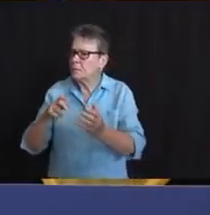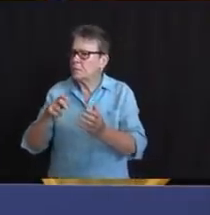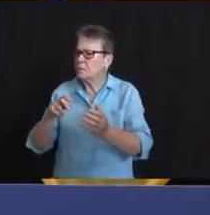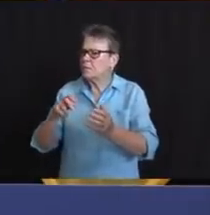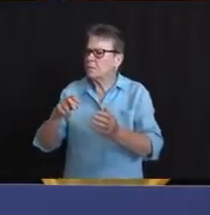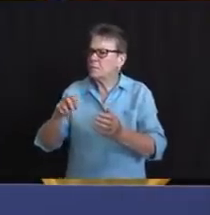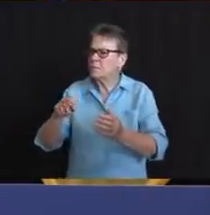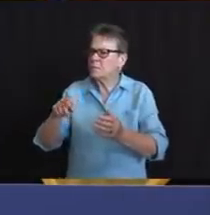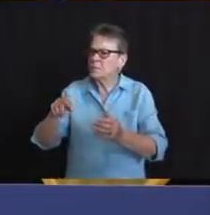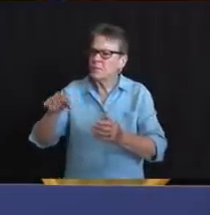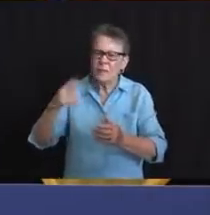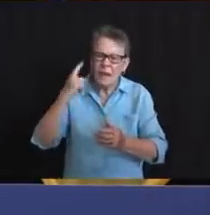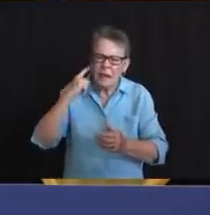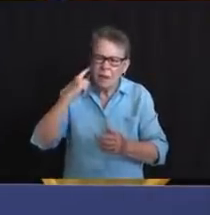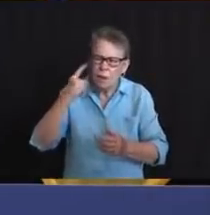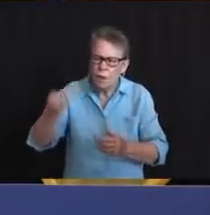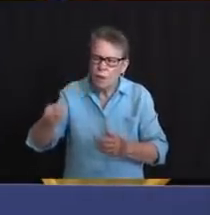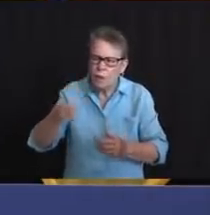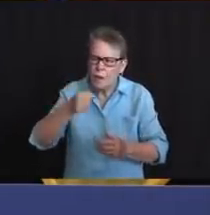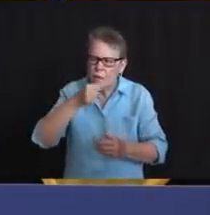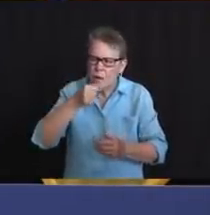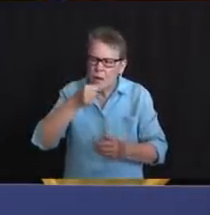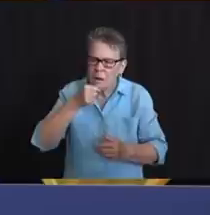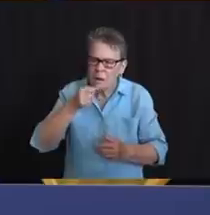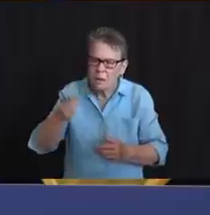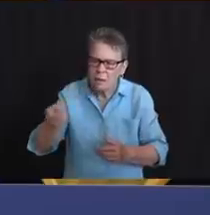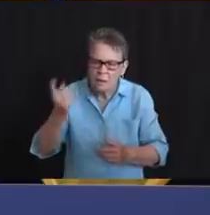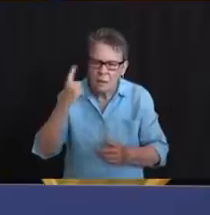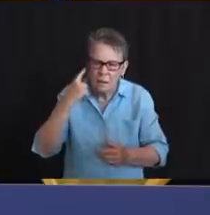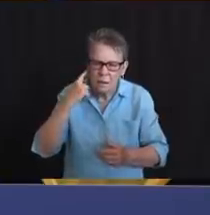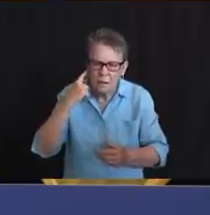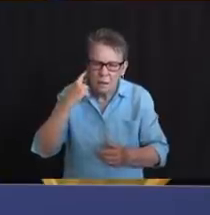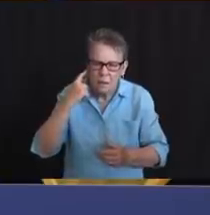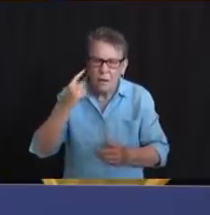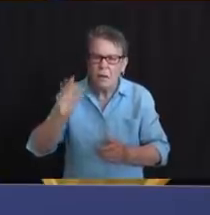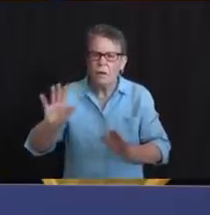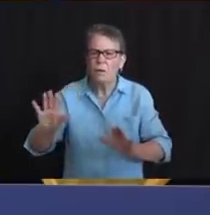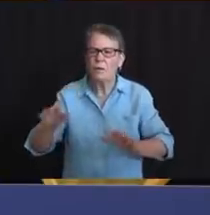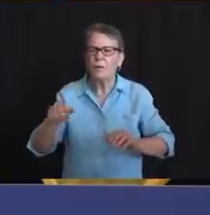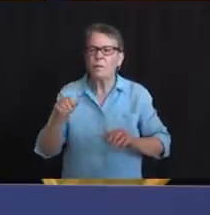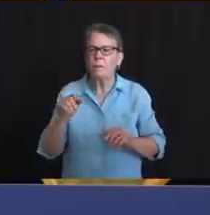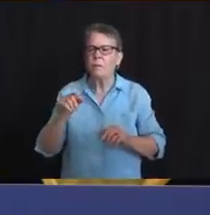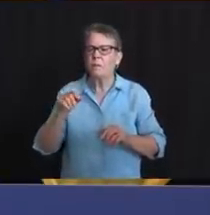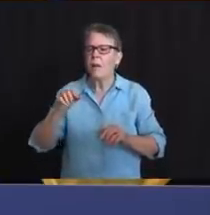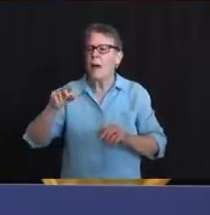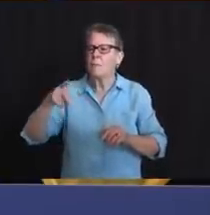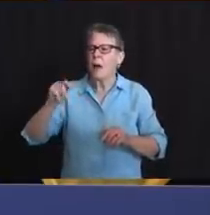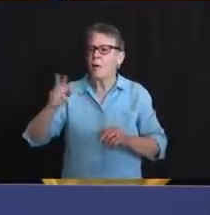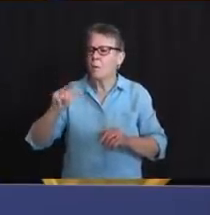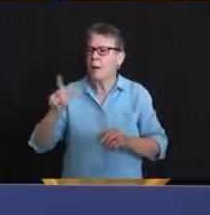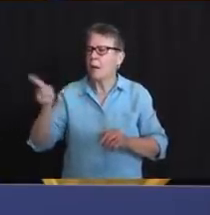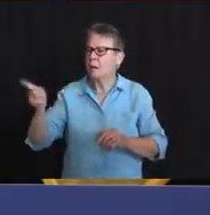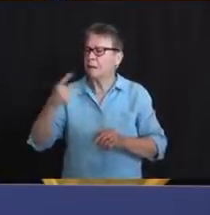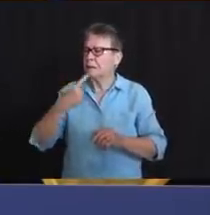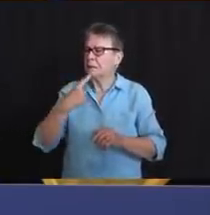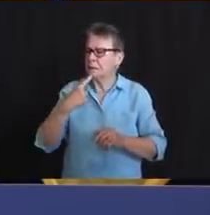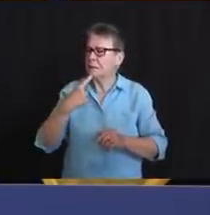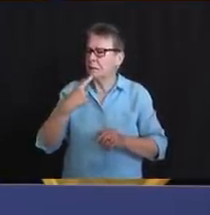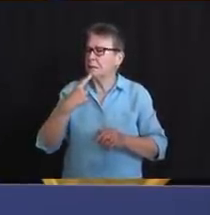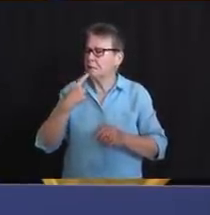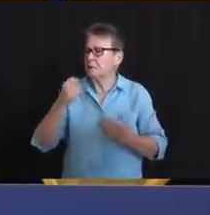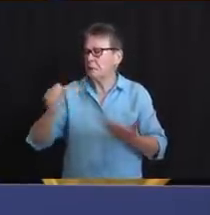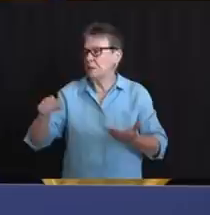Yes. So the clarification which Paramount puts forward is a fair one. I think this is in response to one of the other questions